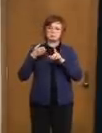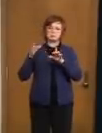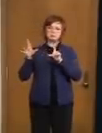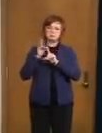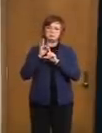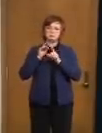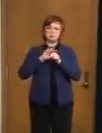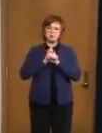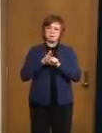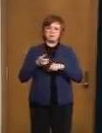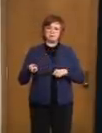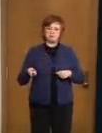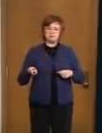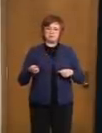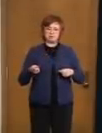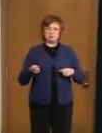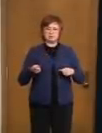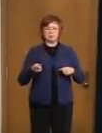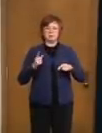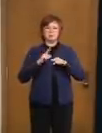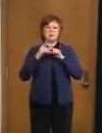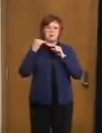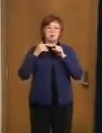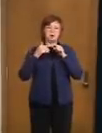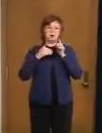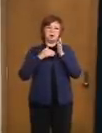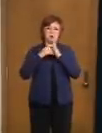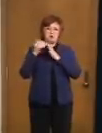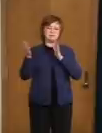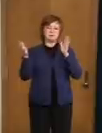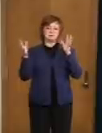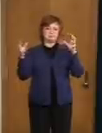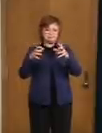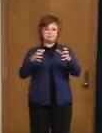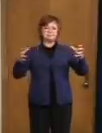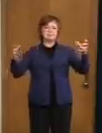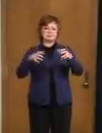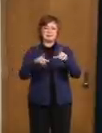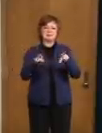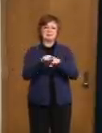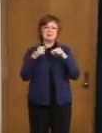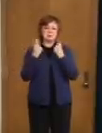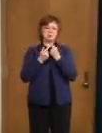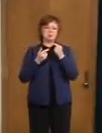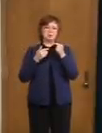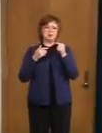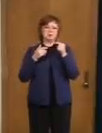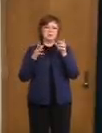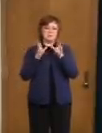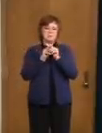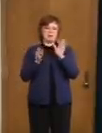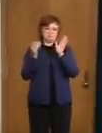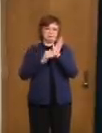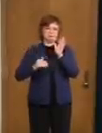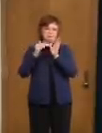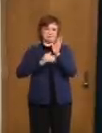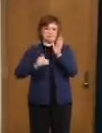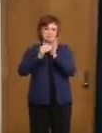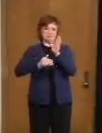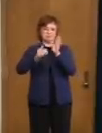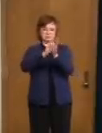or actually operate outside of the recommendations that were there. We had anticipated that there would be a bump in the